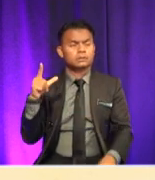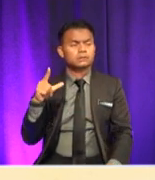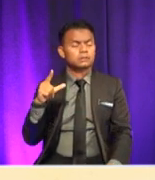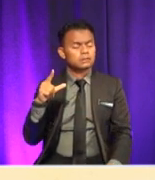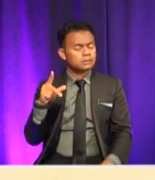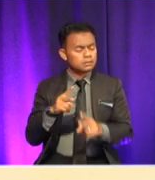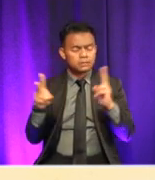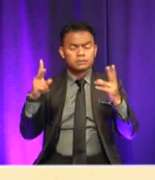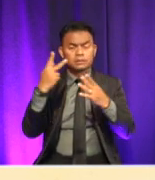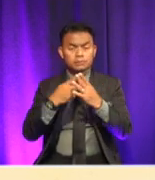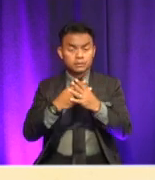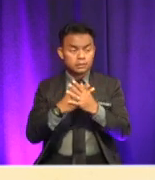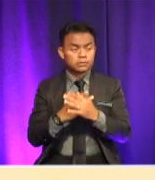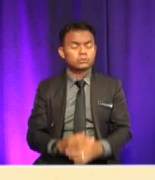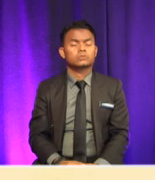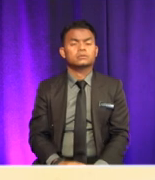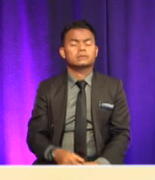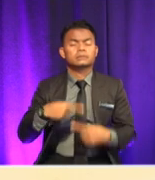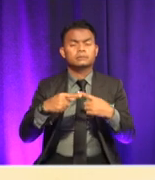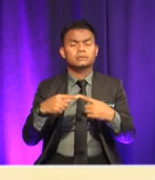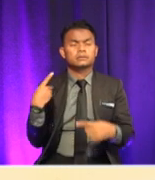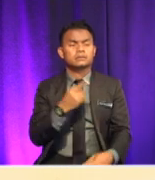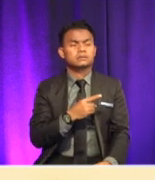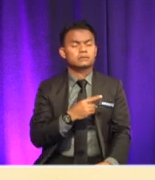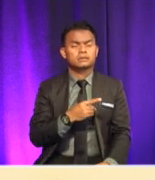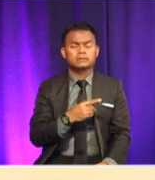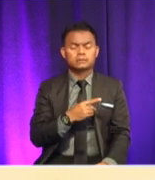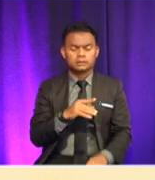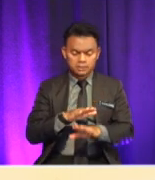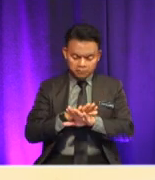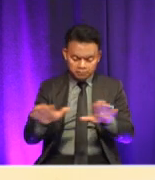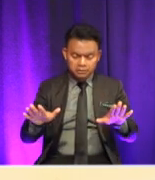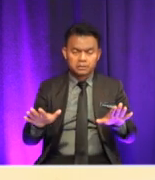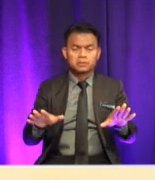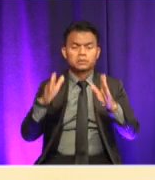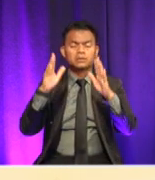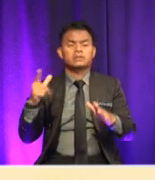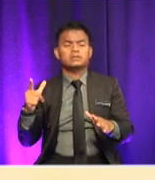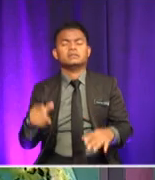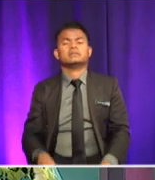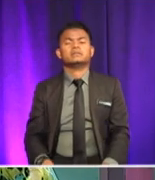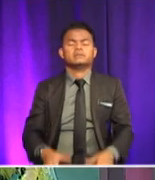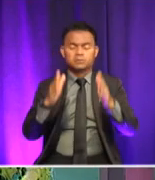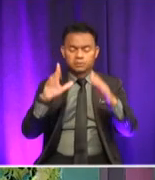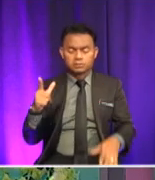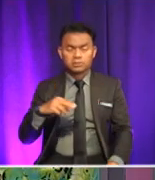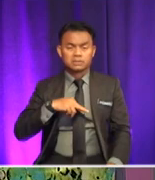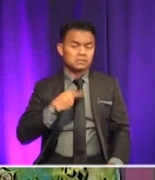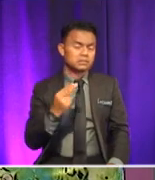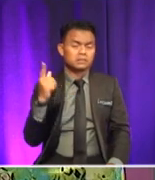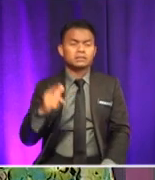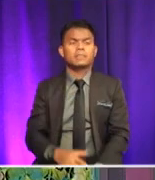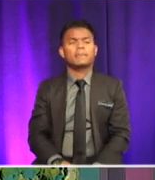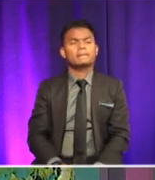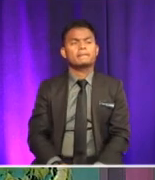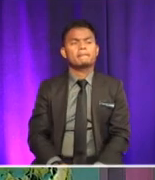I feel when one denies the truth of oneself, then their identity is lost. Now, if you can see this, there's not a lot of... There